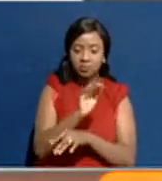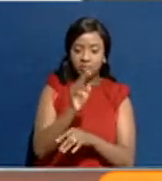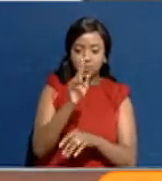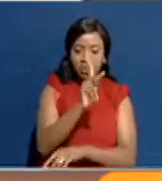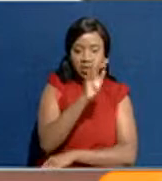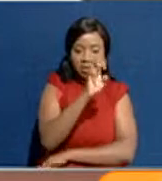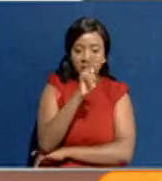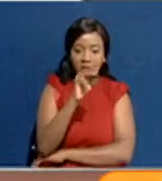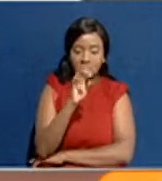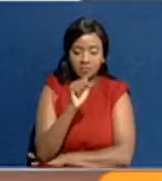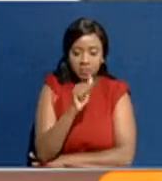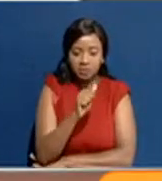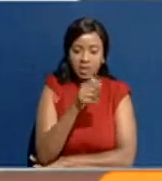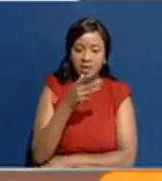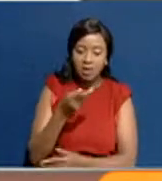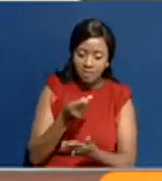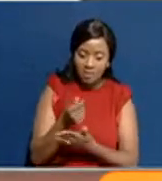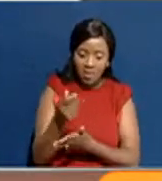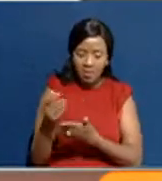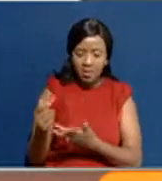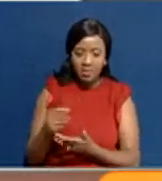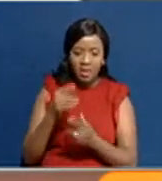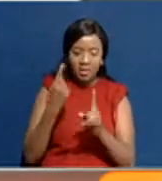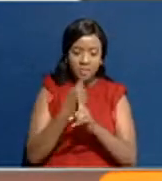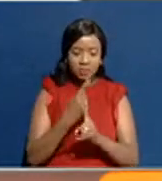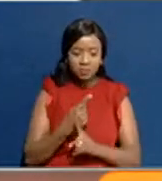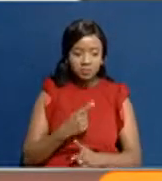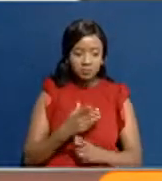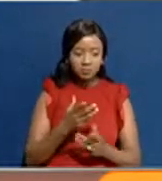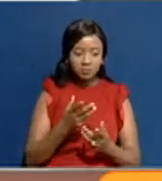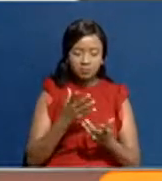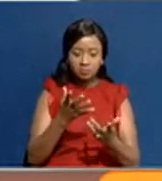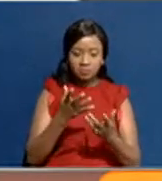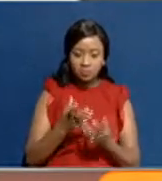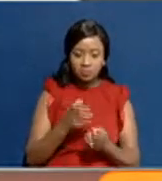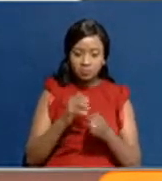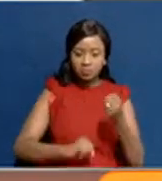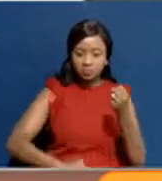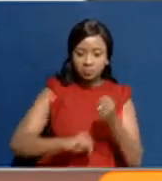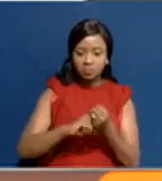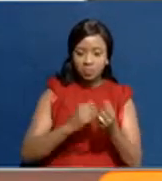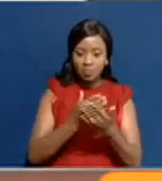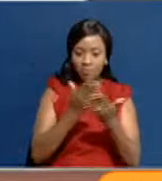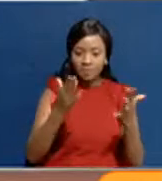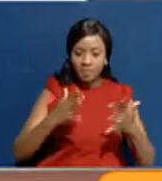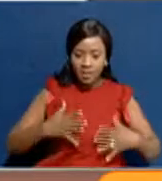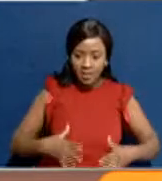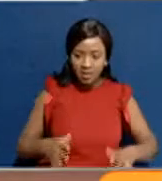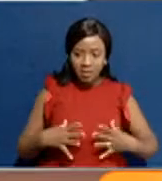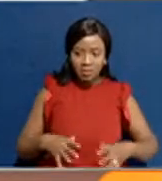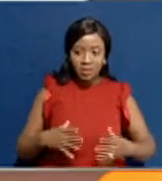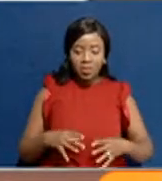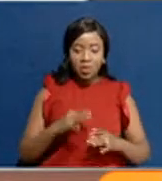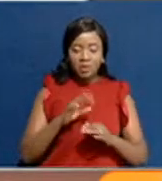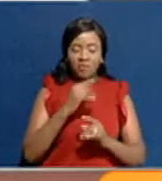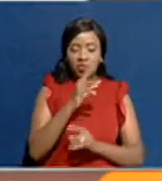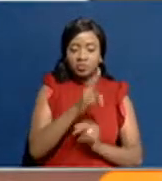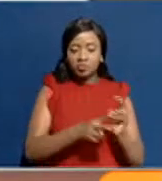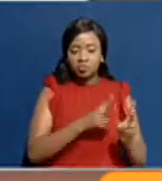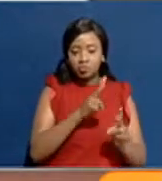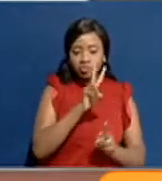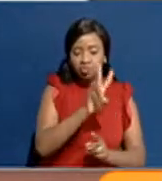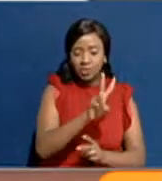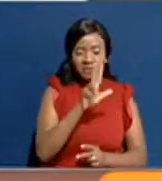go ahead and procure nets that will be used to help the people that are in some, I think there are some 23 counties or thereabouts that